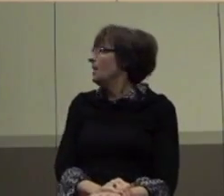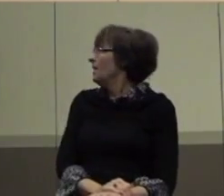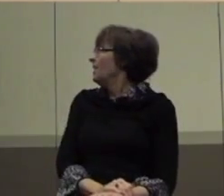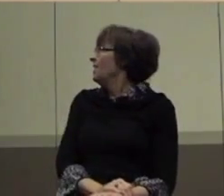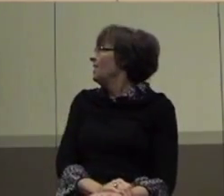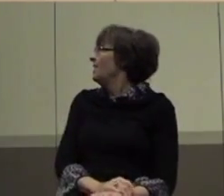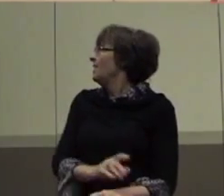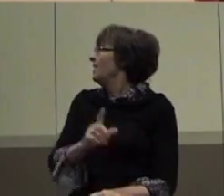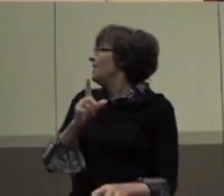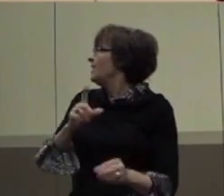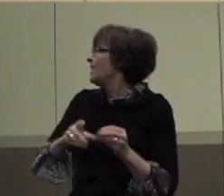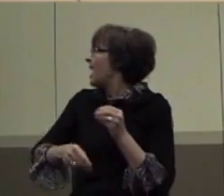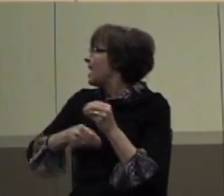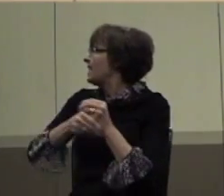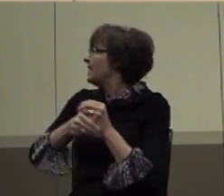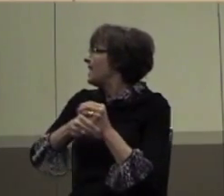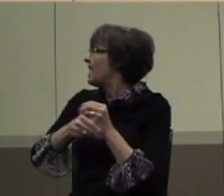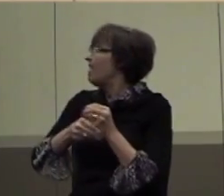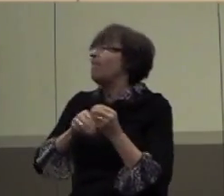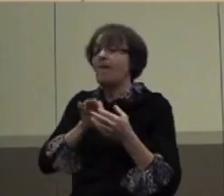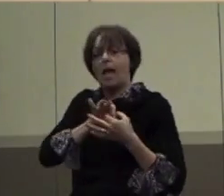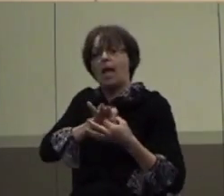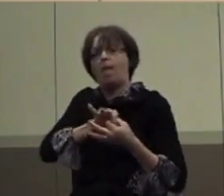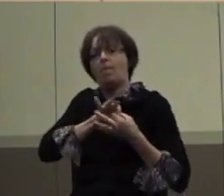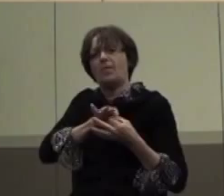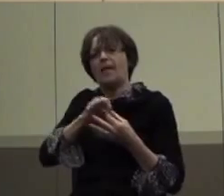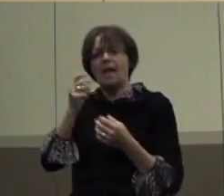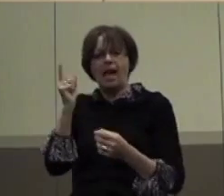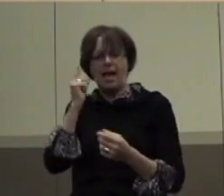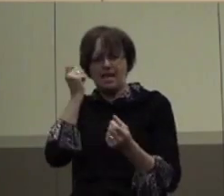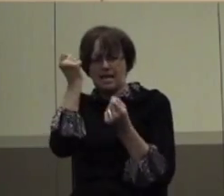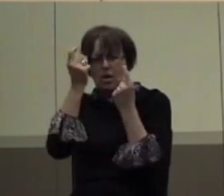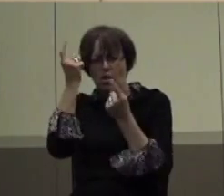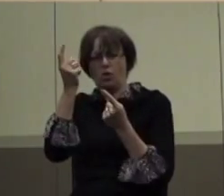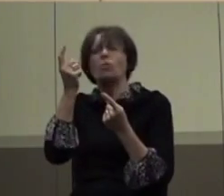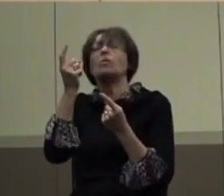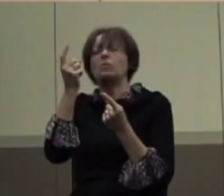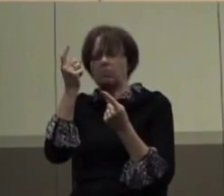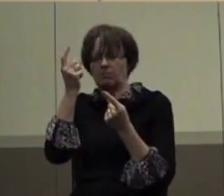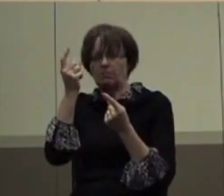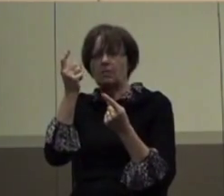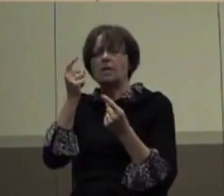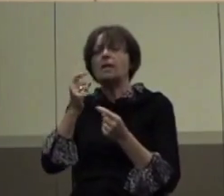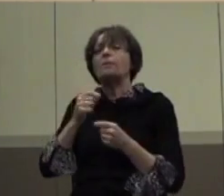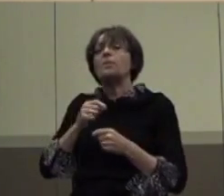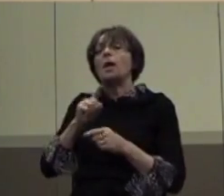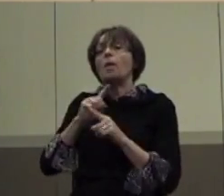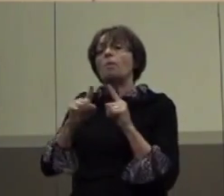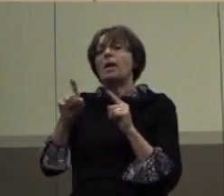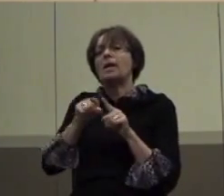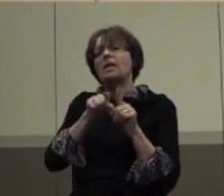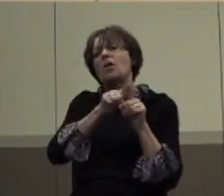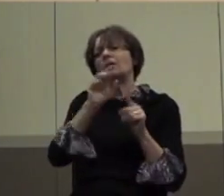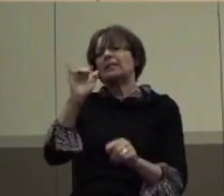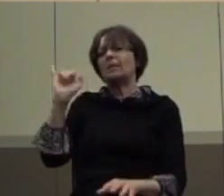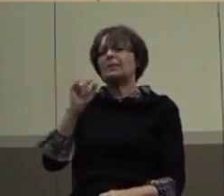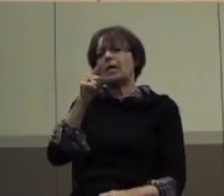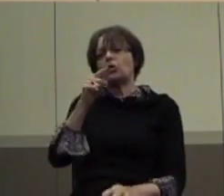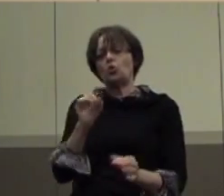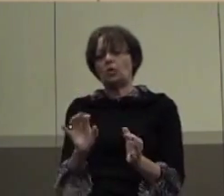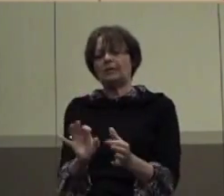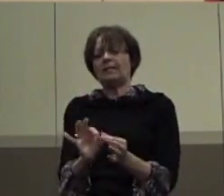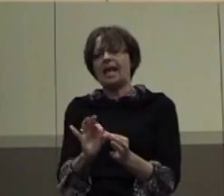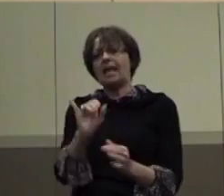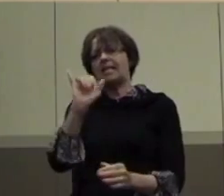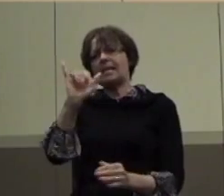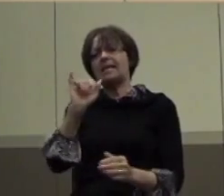Additive empathy. That's kind of like, I hear what you're saying. I can put myself in your shoes. But it also seems like you're saying this, and I